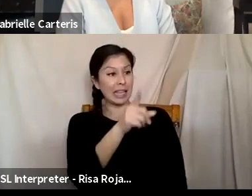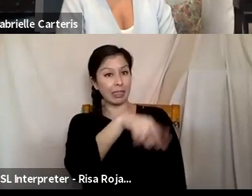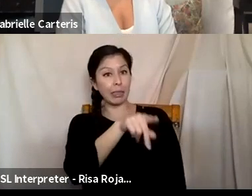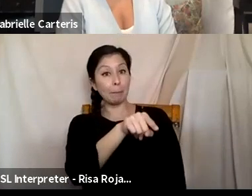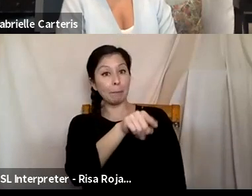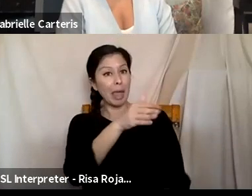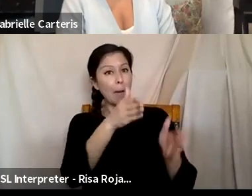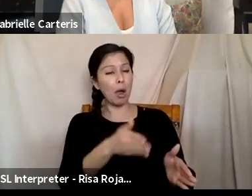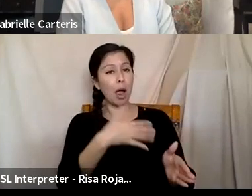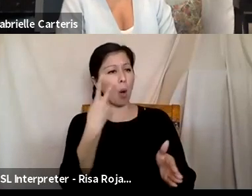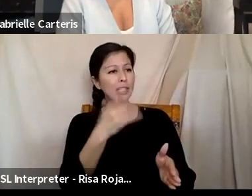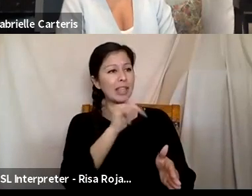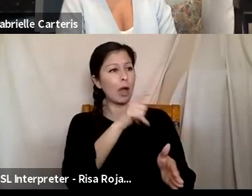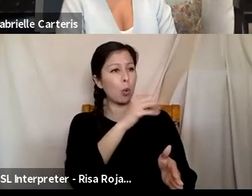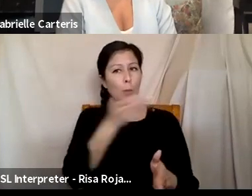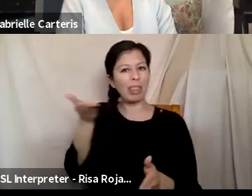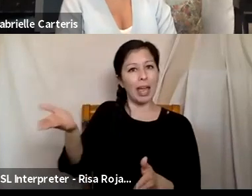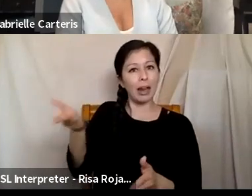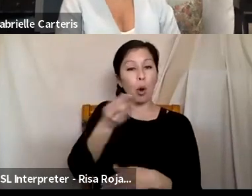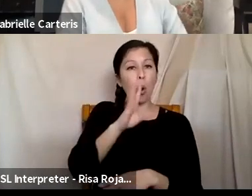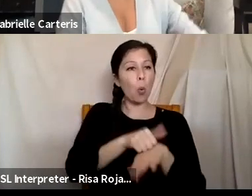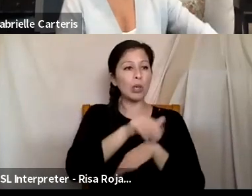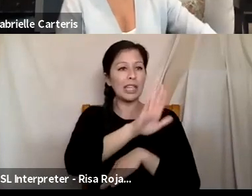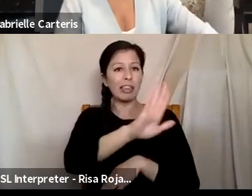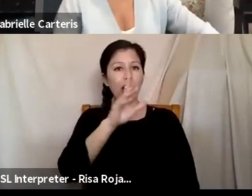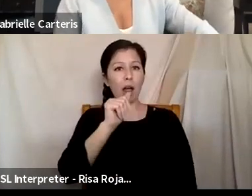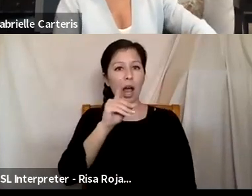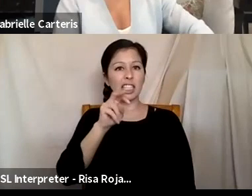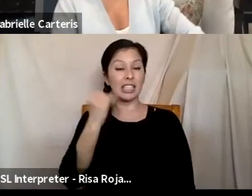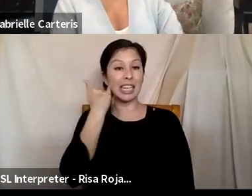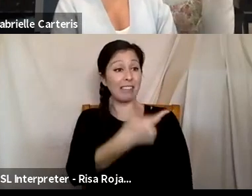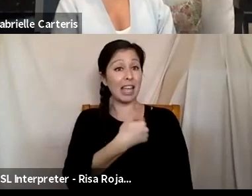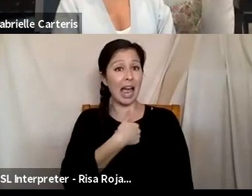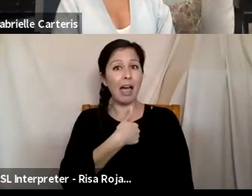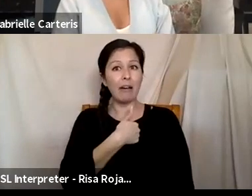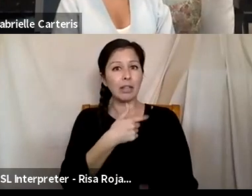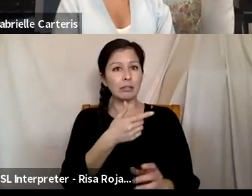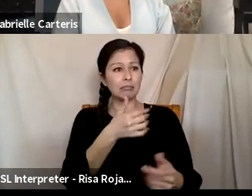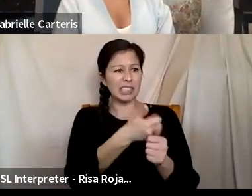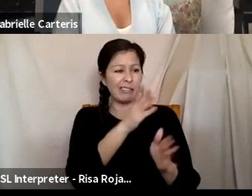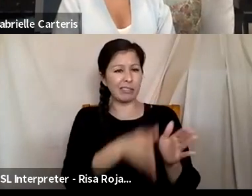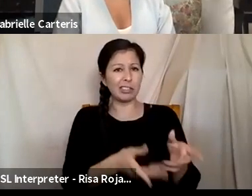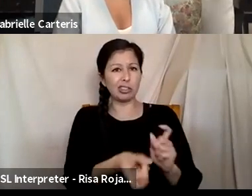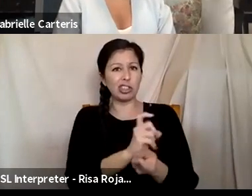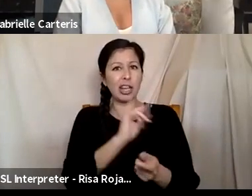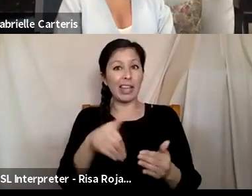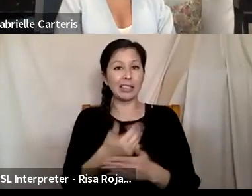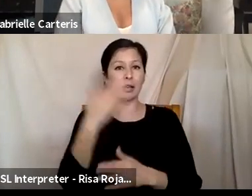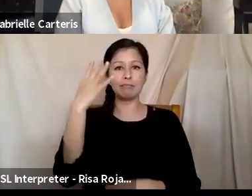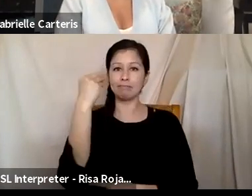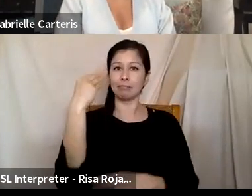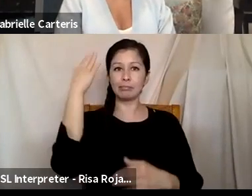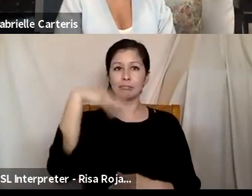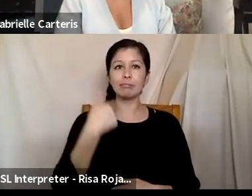is the person that's going to come in the room or send their audition, and that if they have significantly changed, that's the time to get a new headshot.